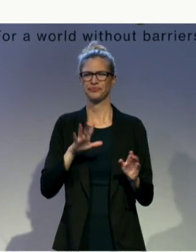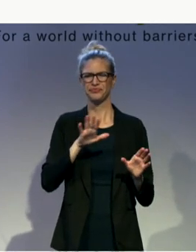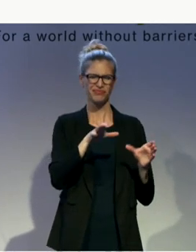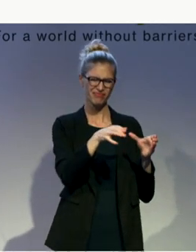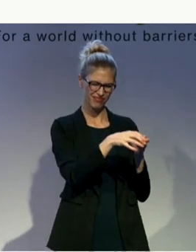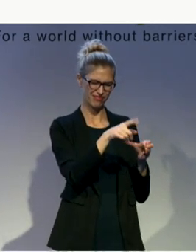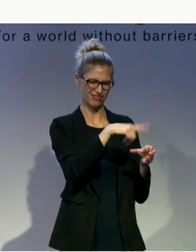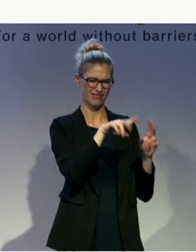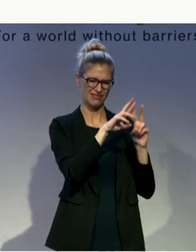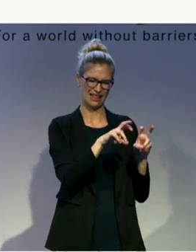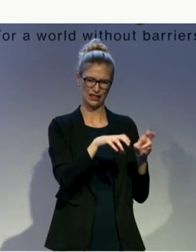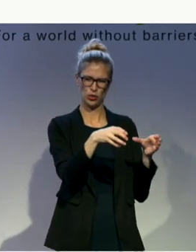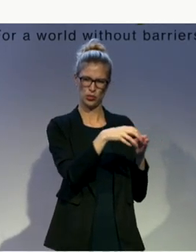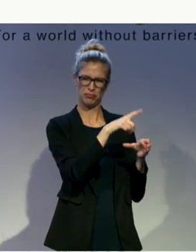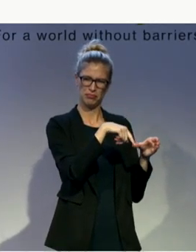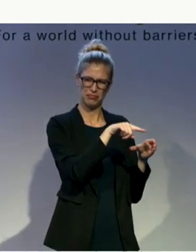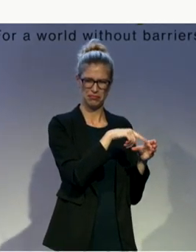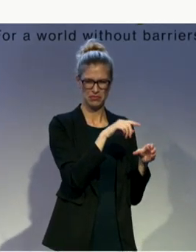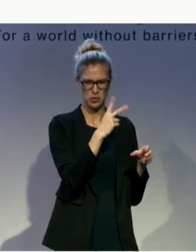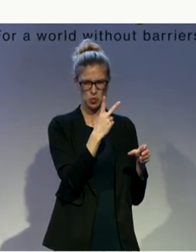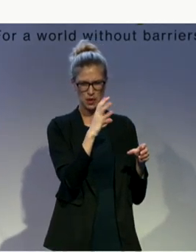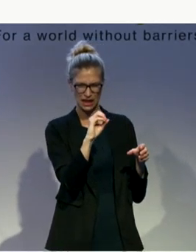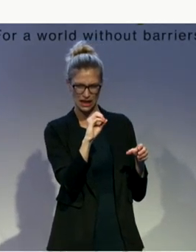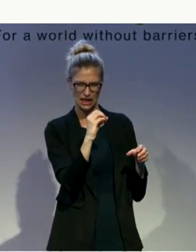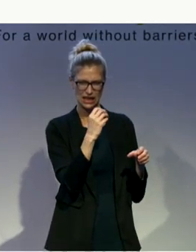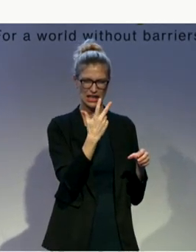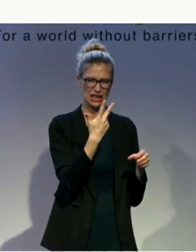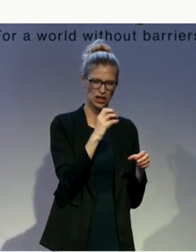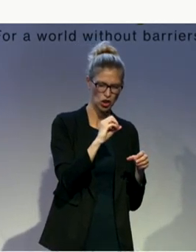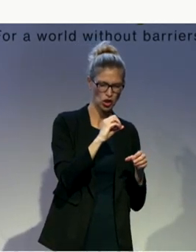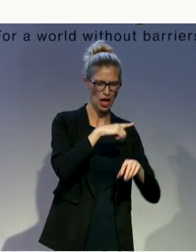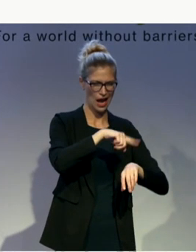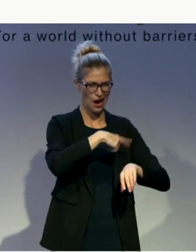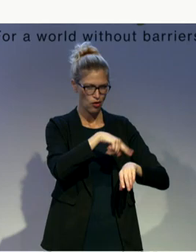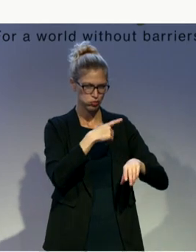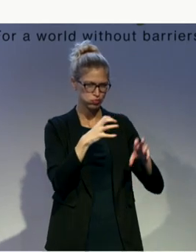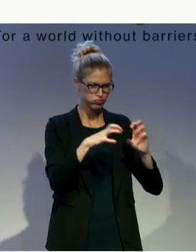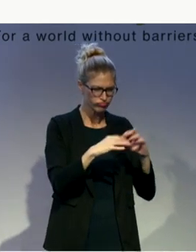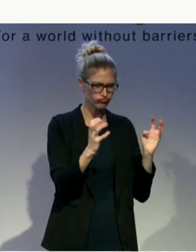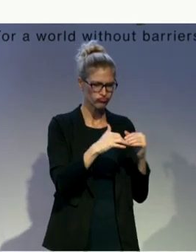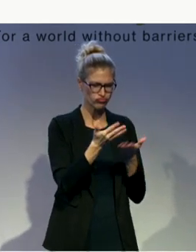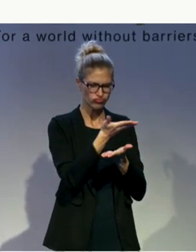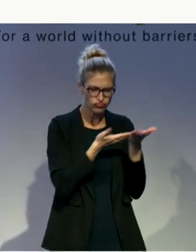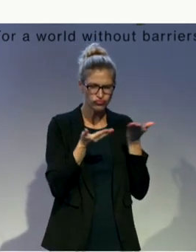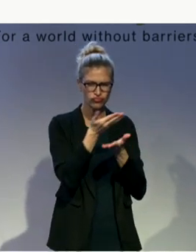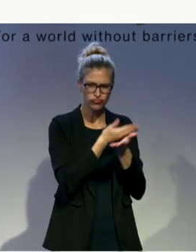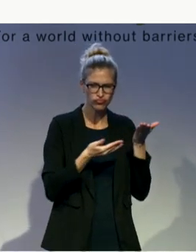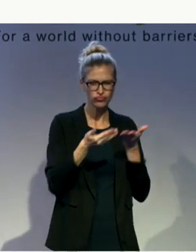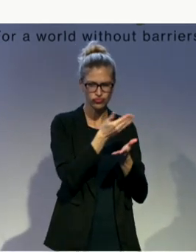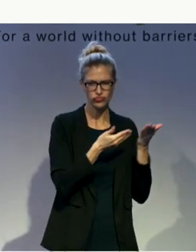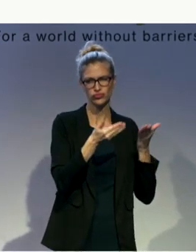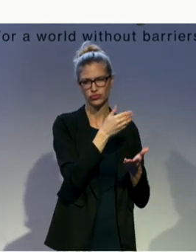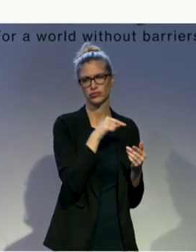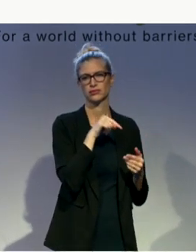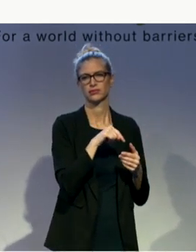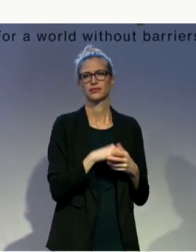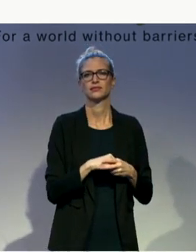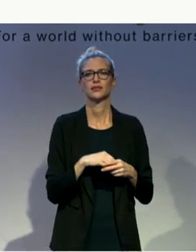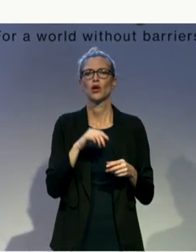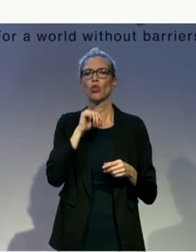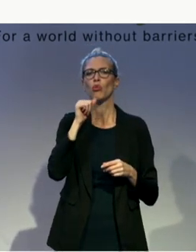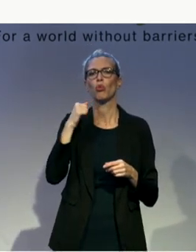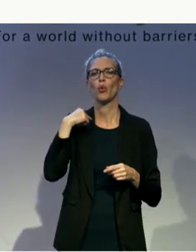20, 25, 30 hours, right, it does not become a time-efficient way of manipulating the